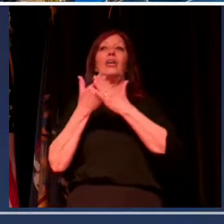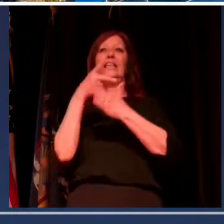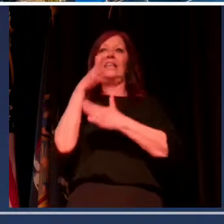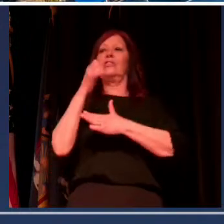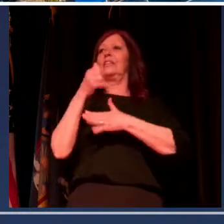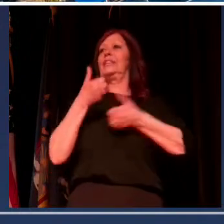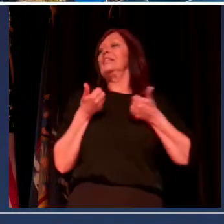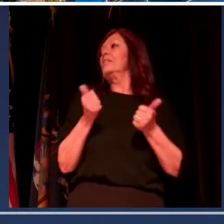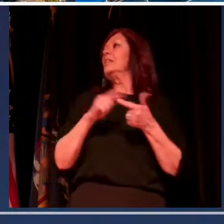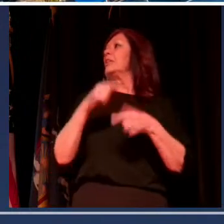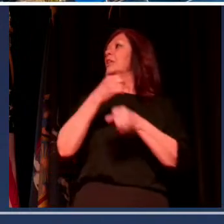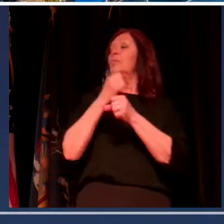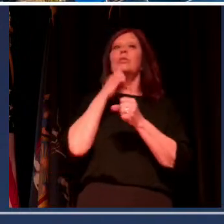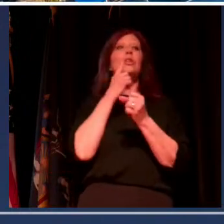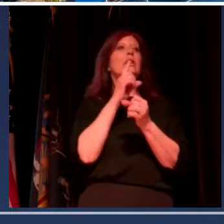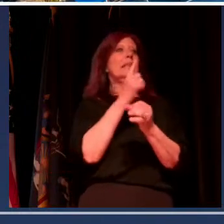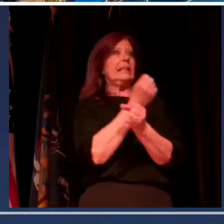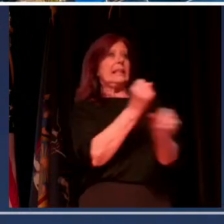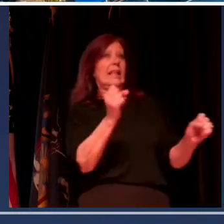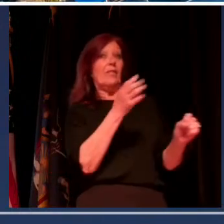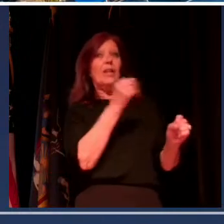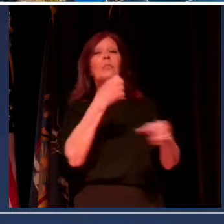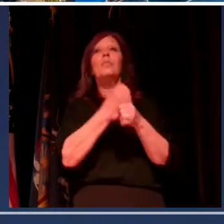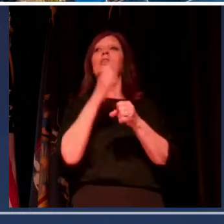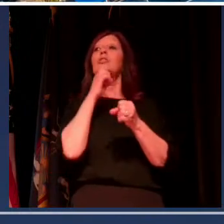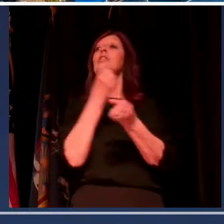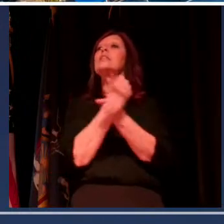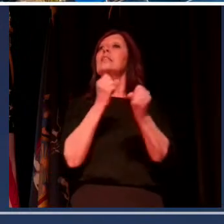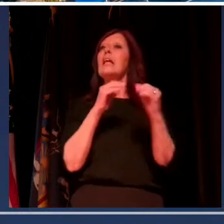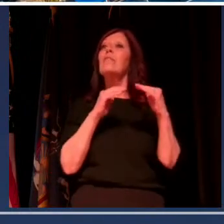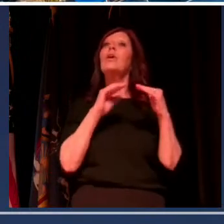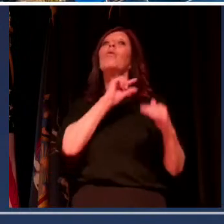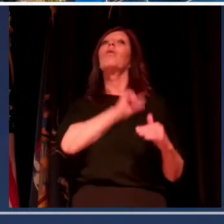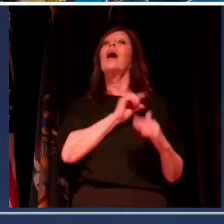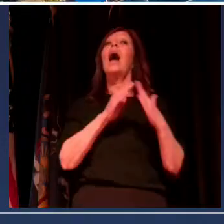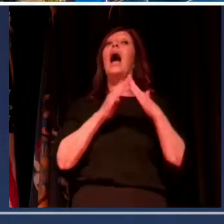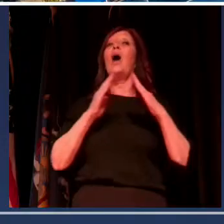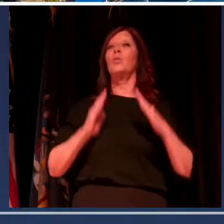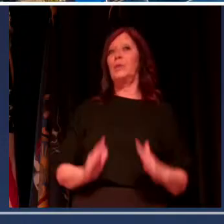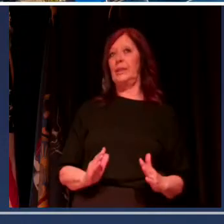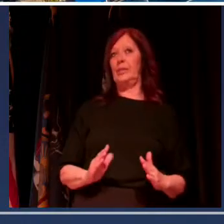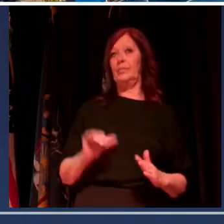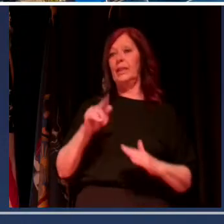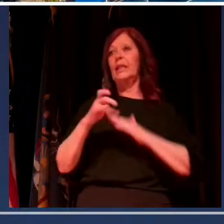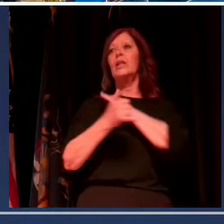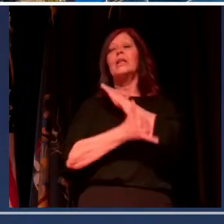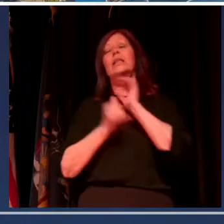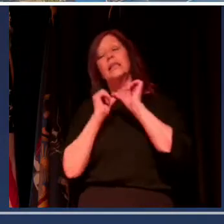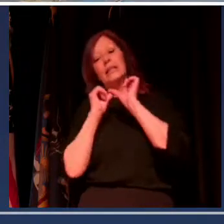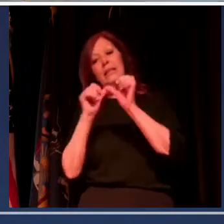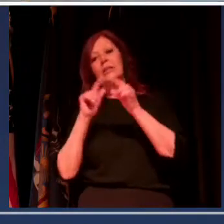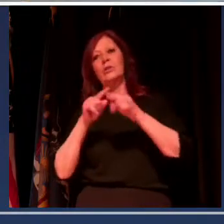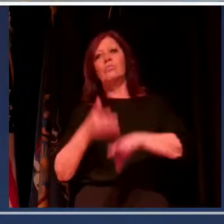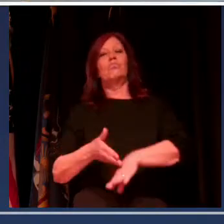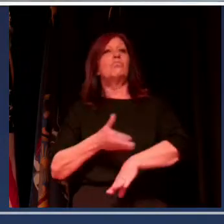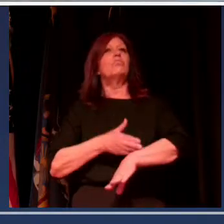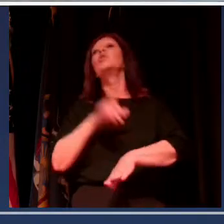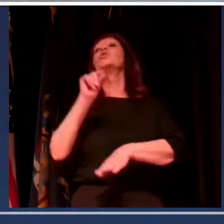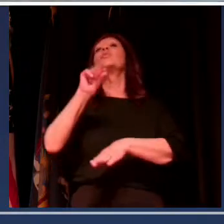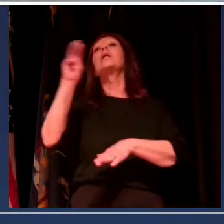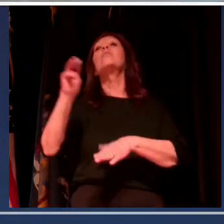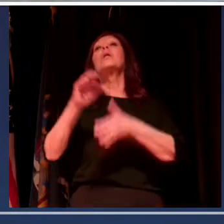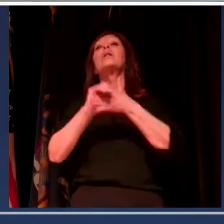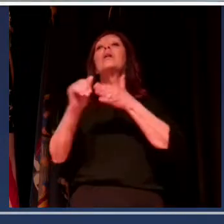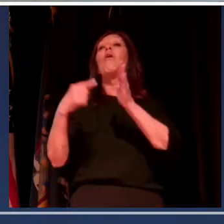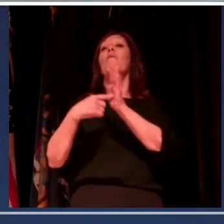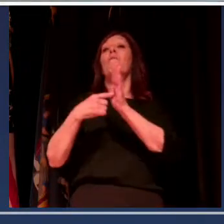is ensuring safe and quality housing. Erie County continues to advance our $20 million affordable